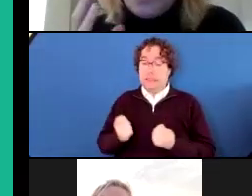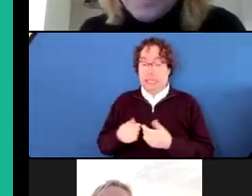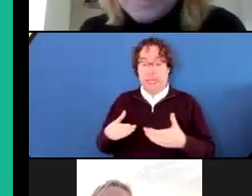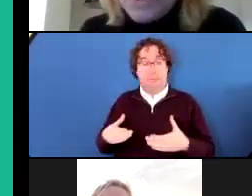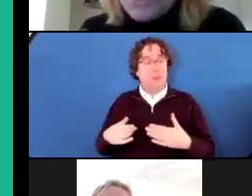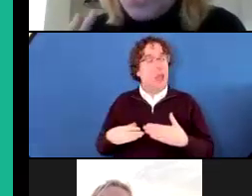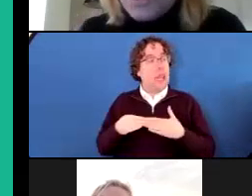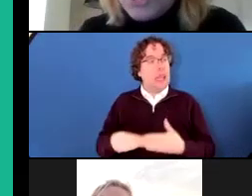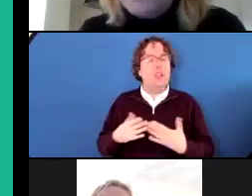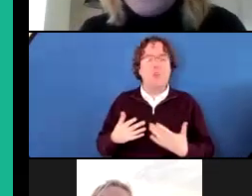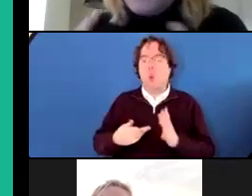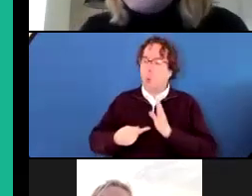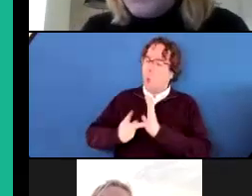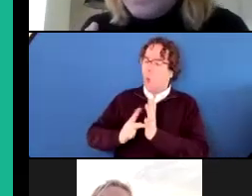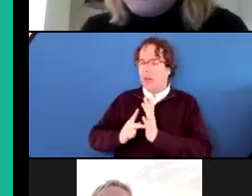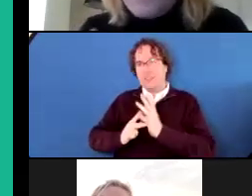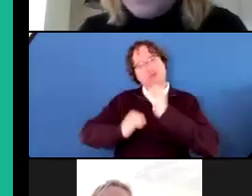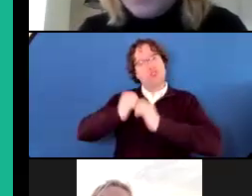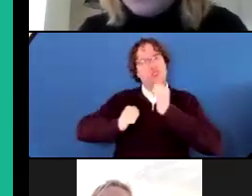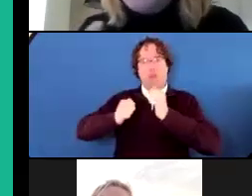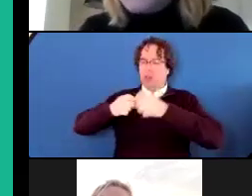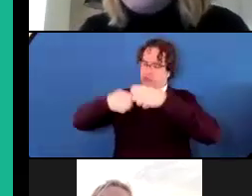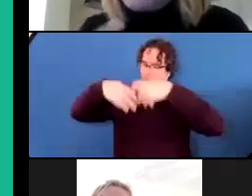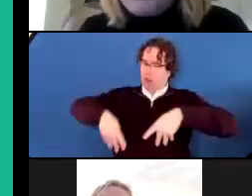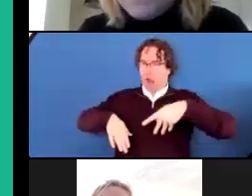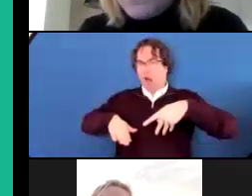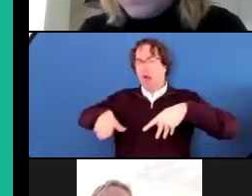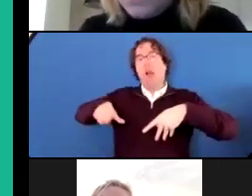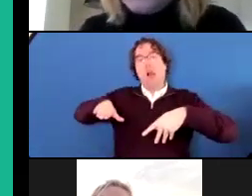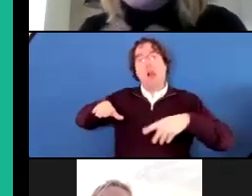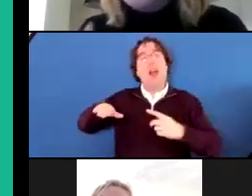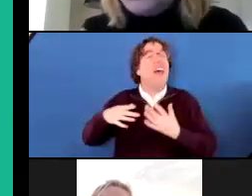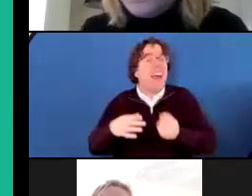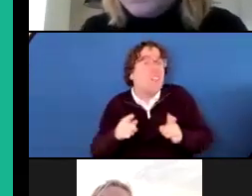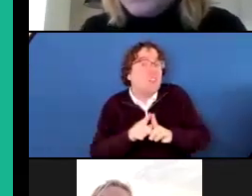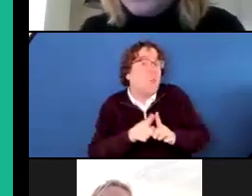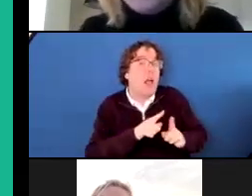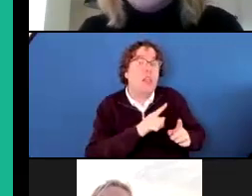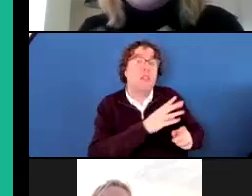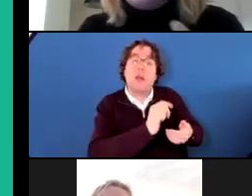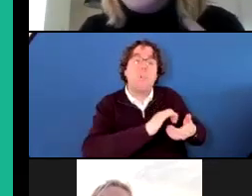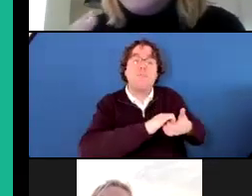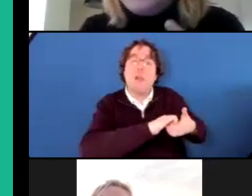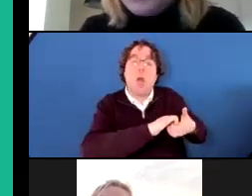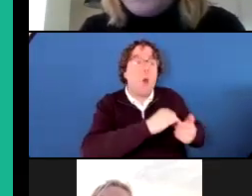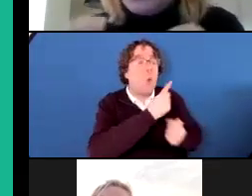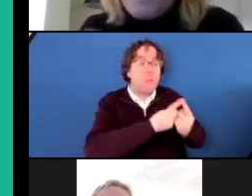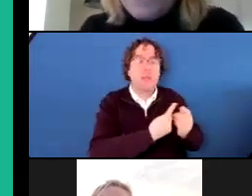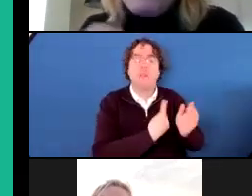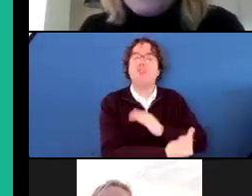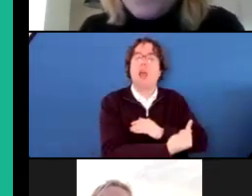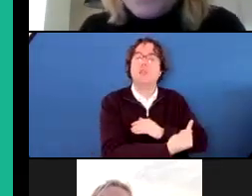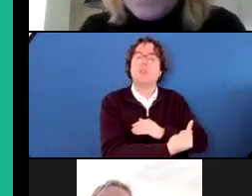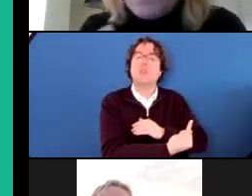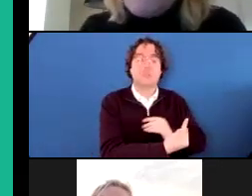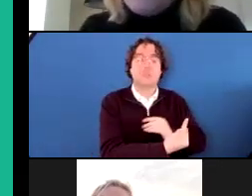within an organizational structure. We do have fellows who are also freelancers, who are sole traders. So by leadership, it's